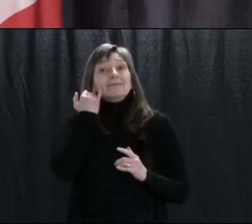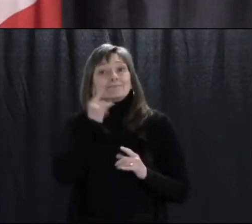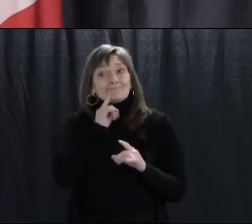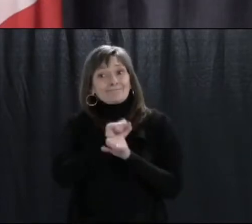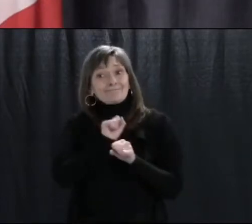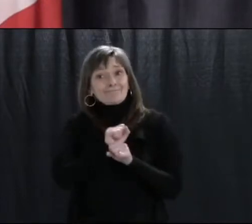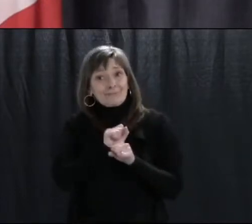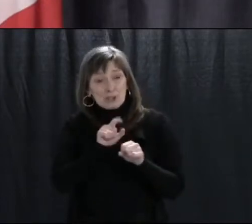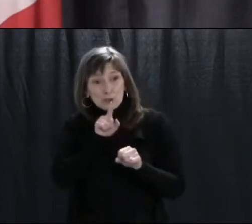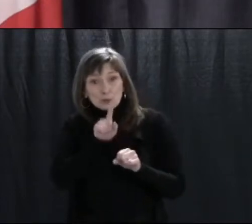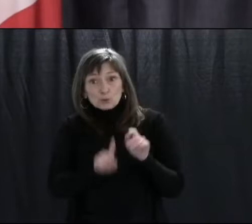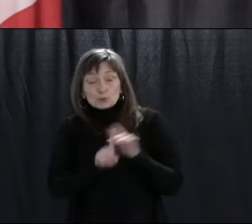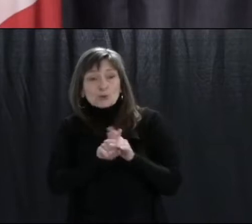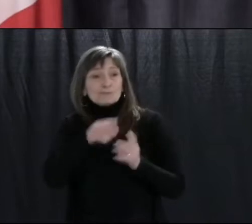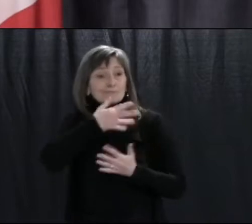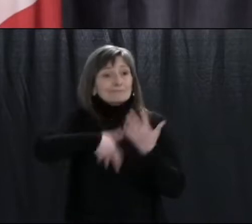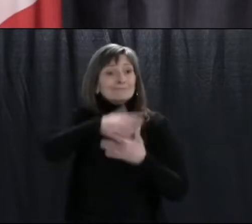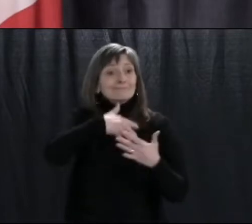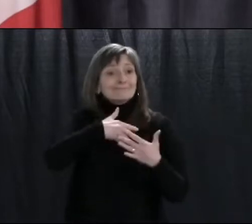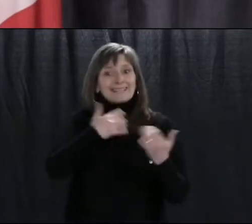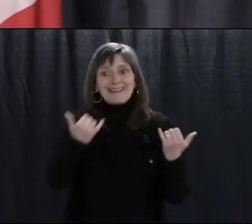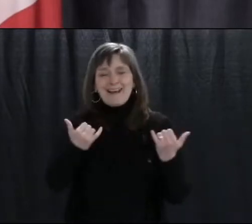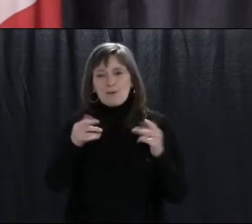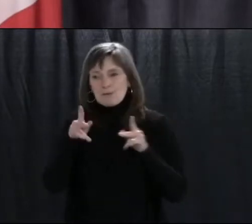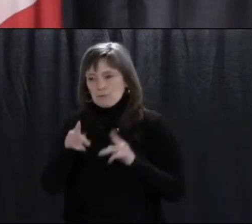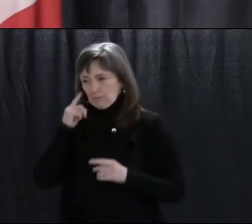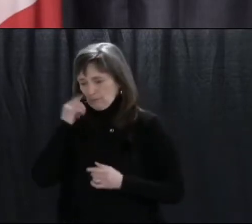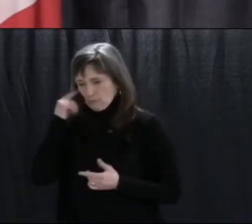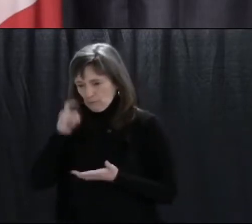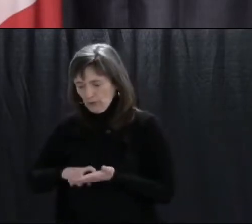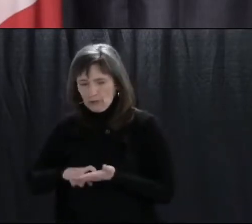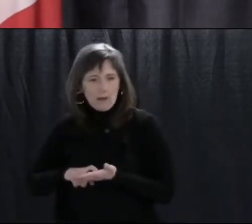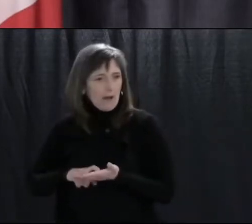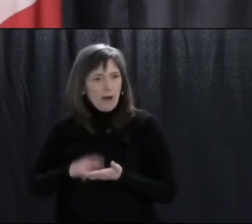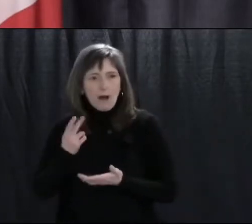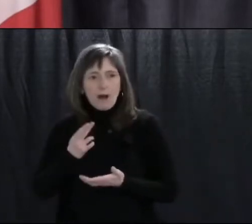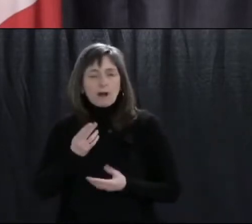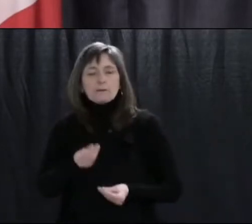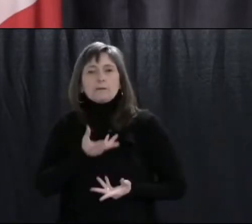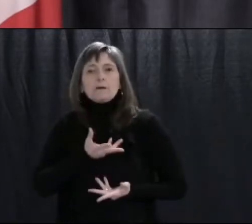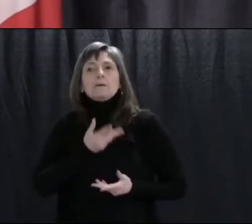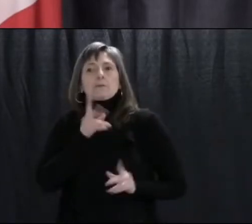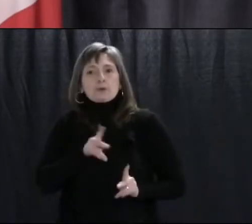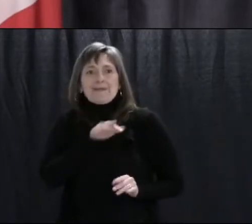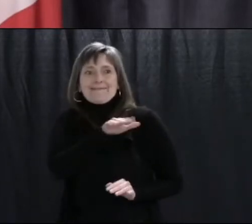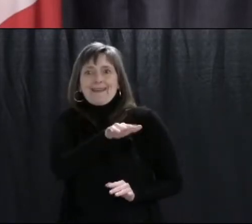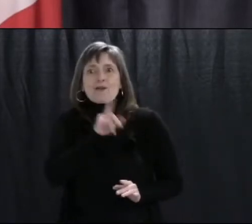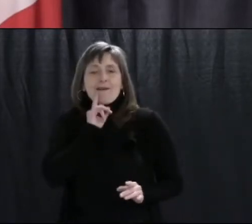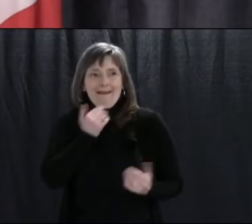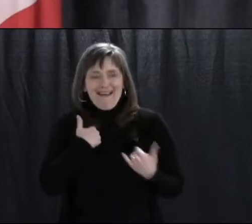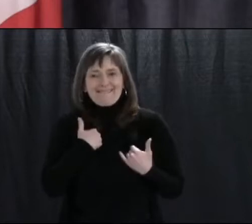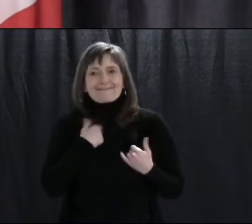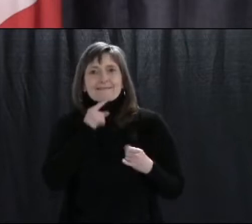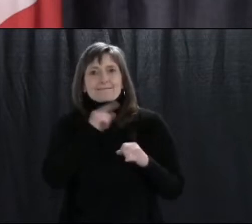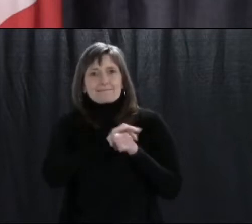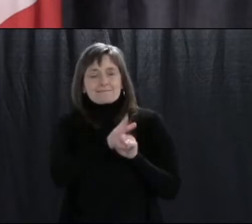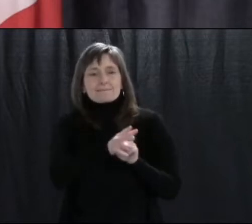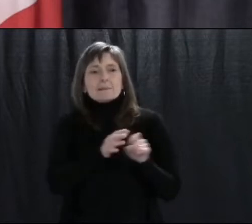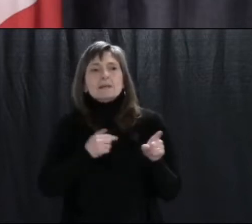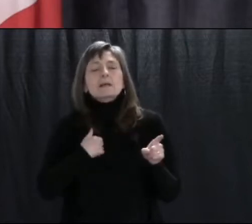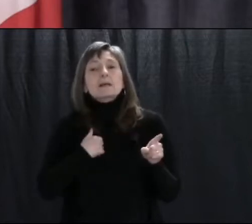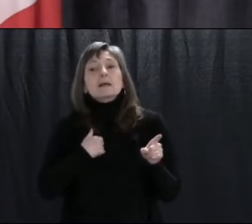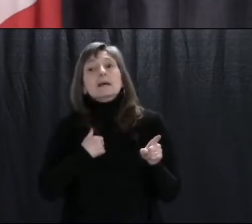where a person is now considered to be a presumed positive for the virus COVID-19. I want to clarify for those who believe they may have been in